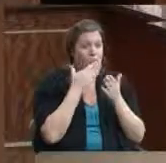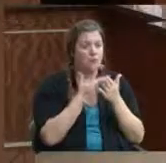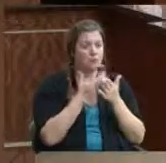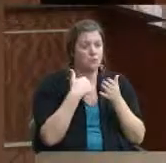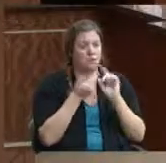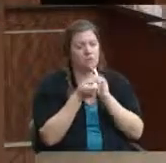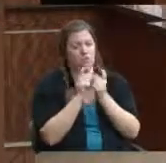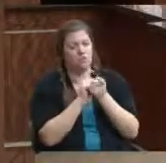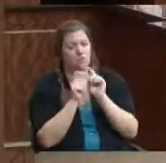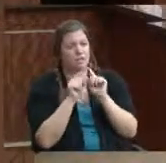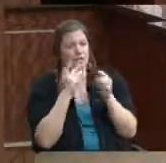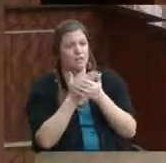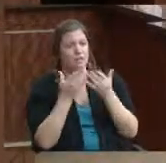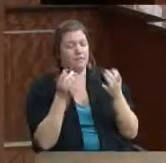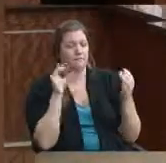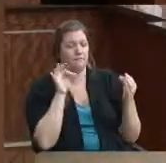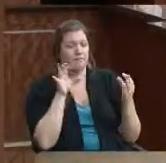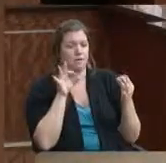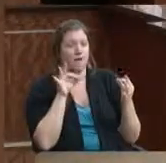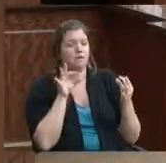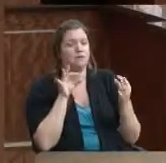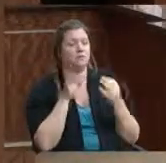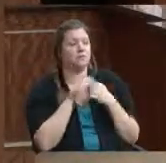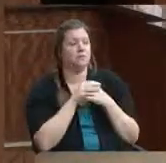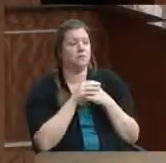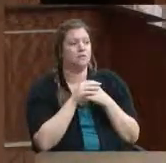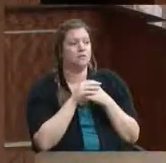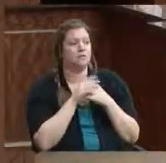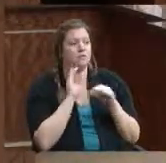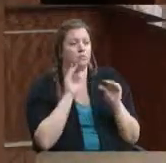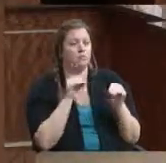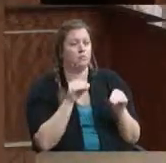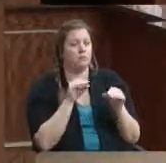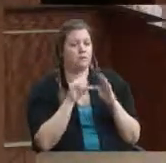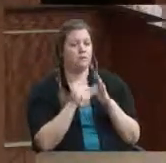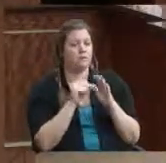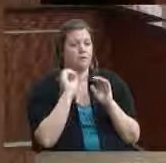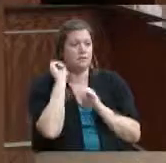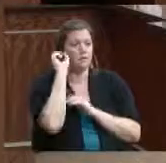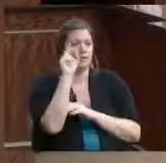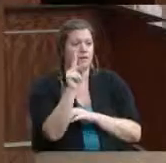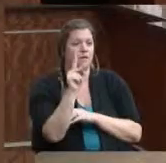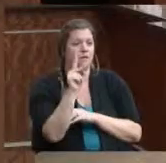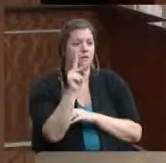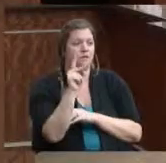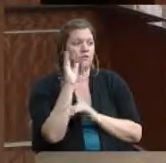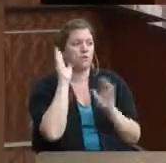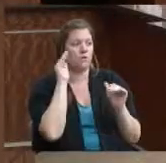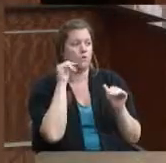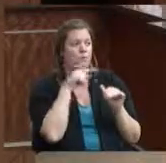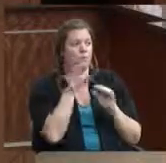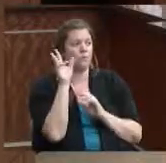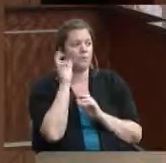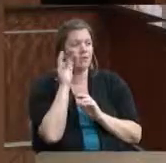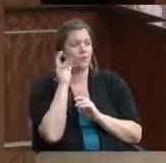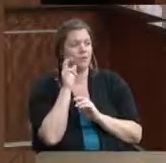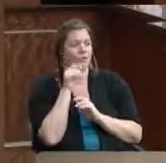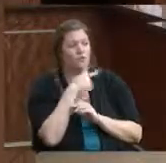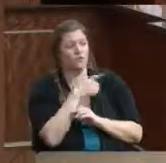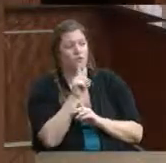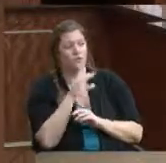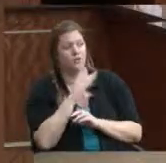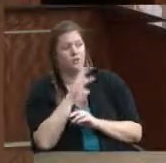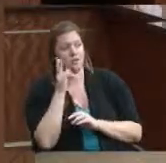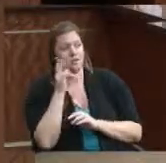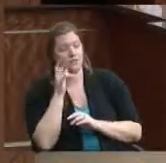to adjust certain things. We'd like to get your feedback. We put the press all the way in the back, so hopefully they can hear. You guys hear okay